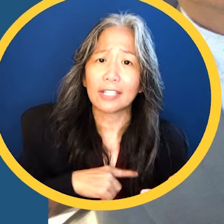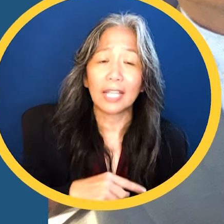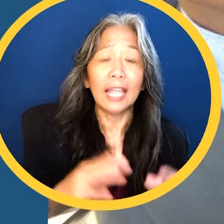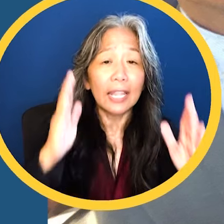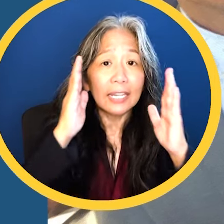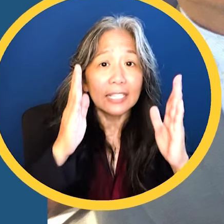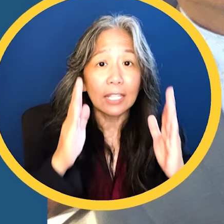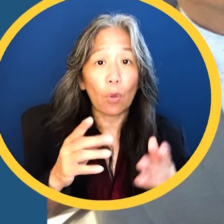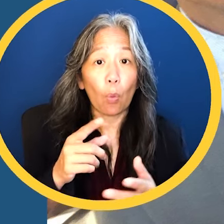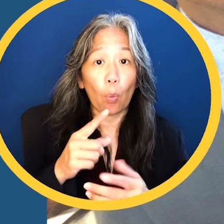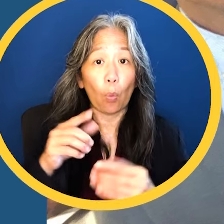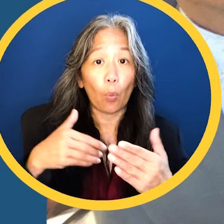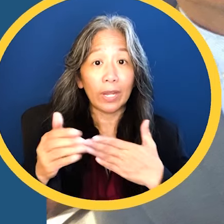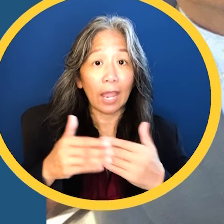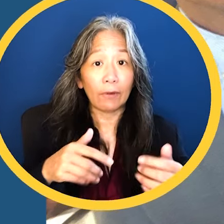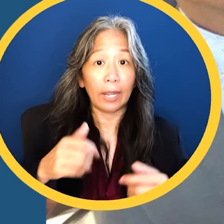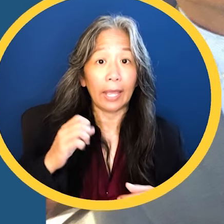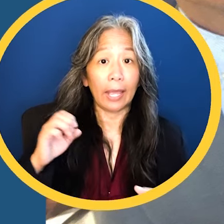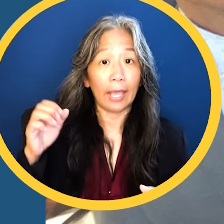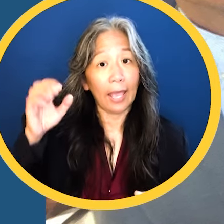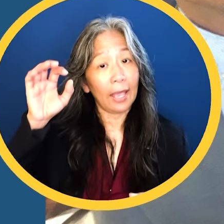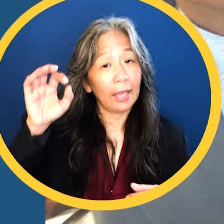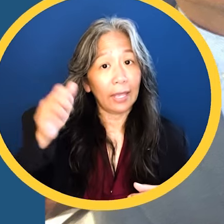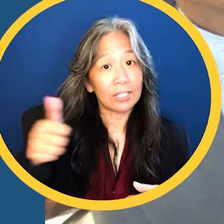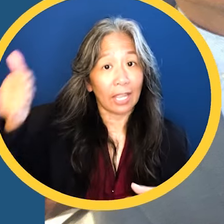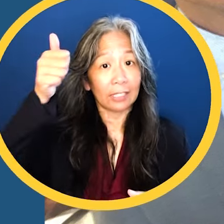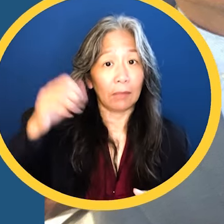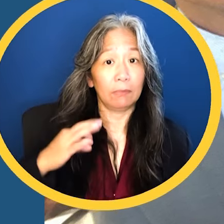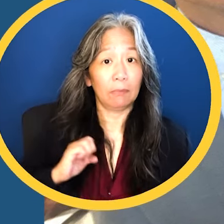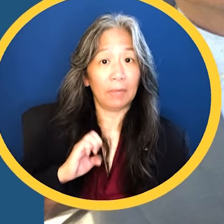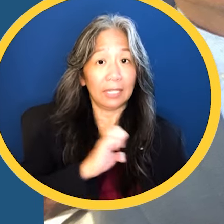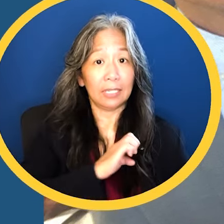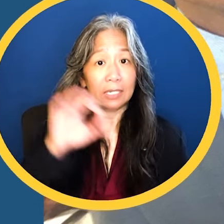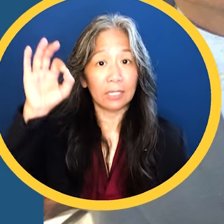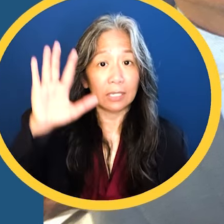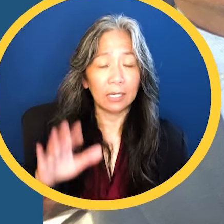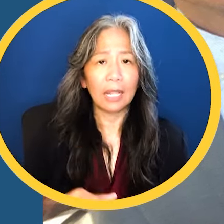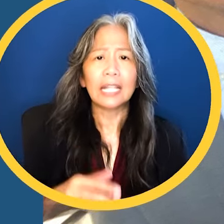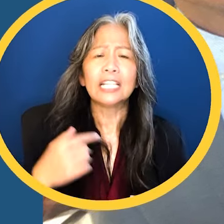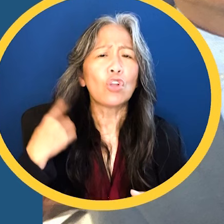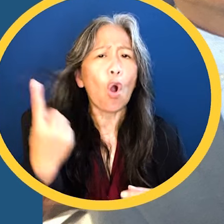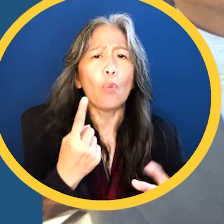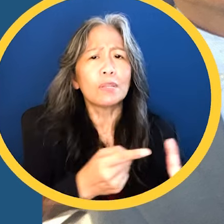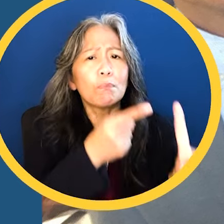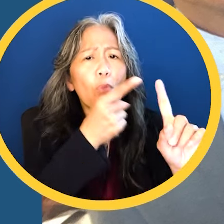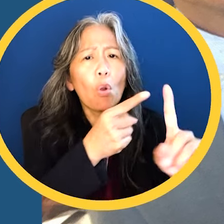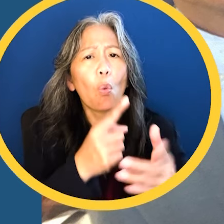whenever our executive minister is teaching and think it's not the same thing. There's always a purpose to what's being taught to us right